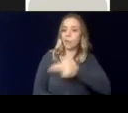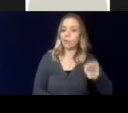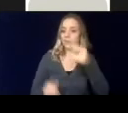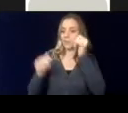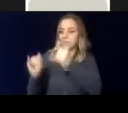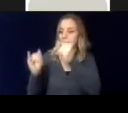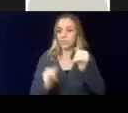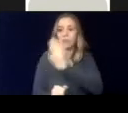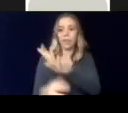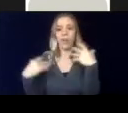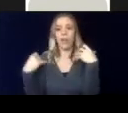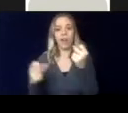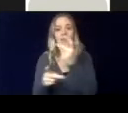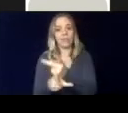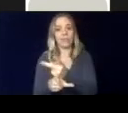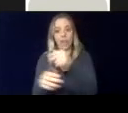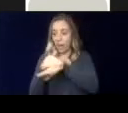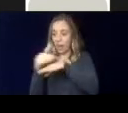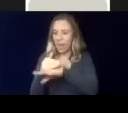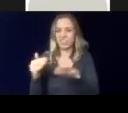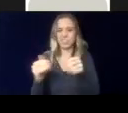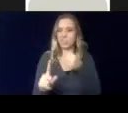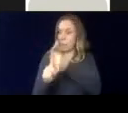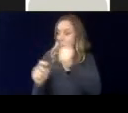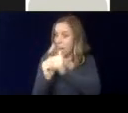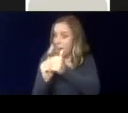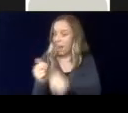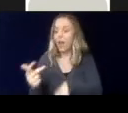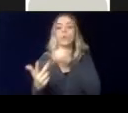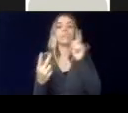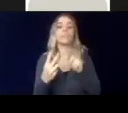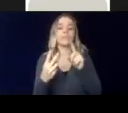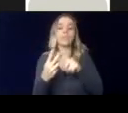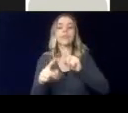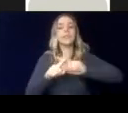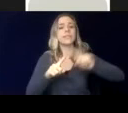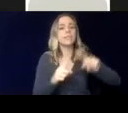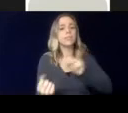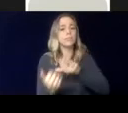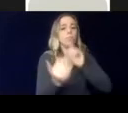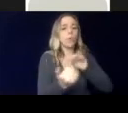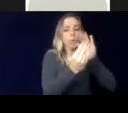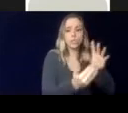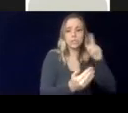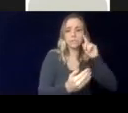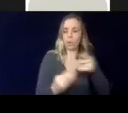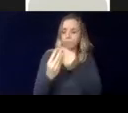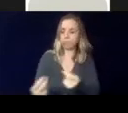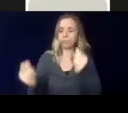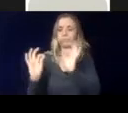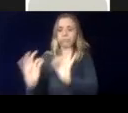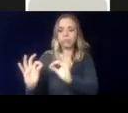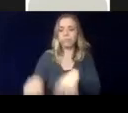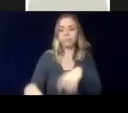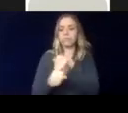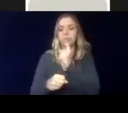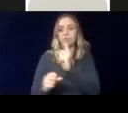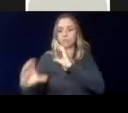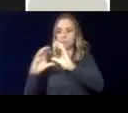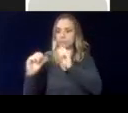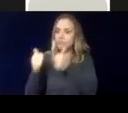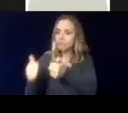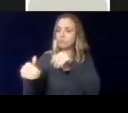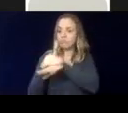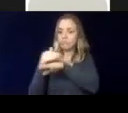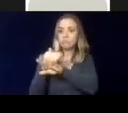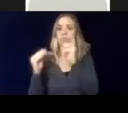healthcare access. And second, to identify techniques to ensure good access with virtual, telephonic, and in-person